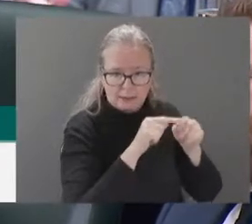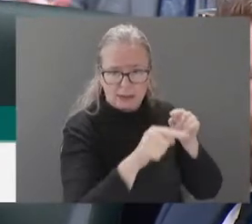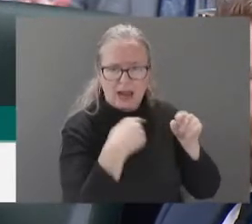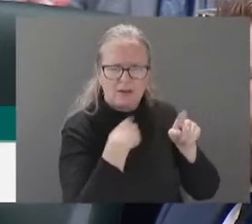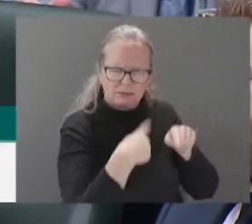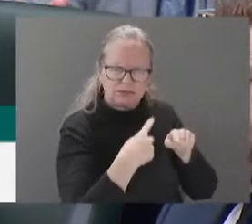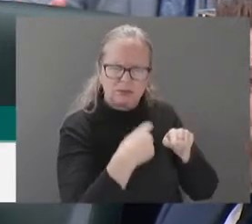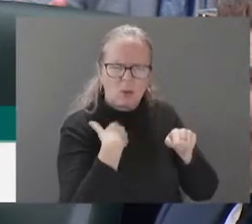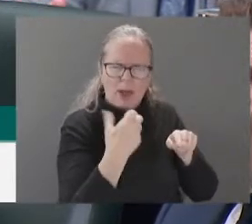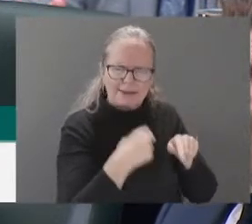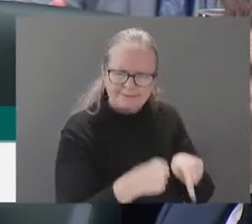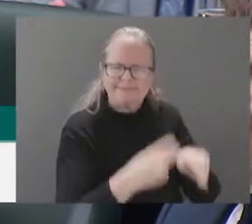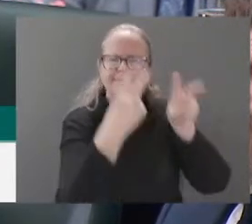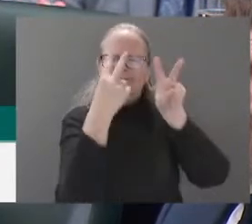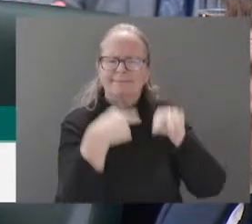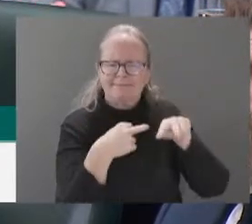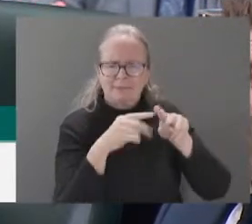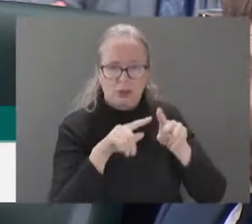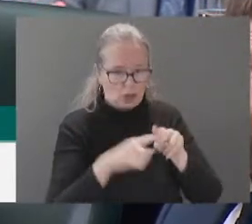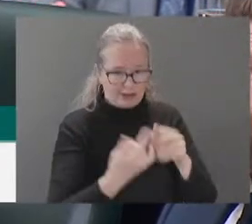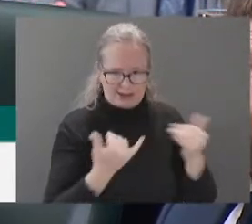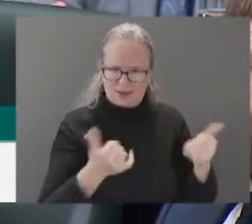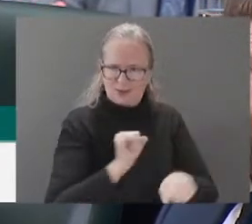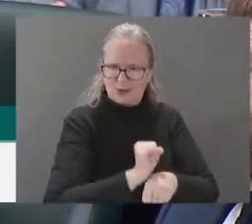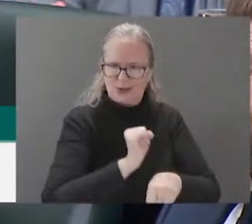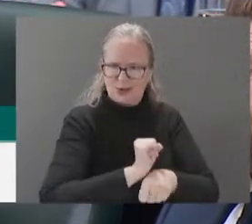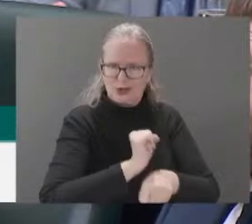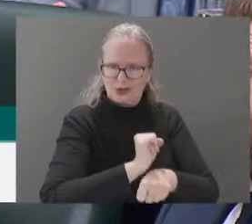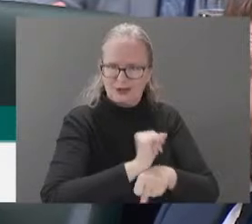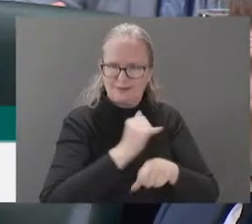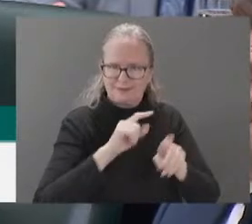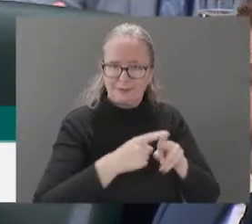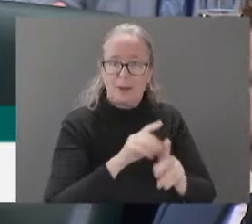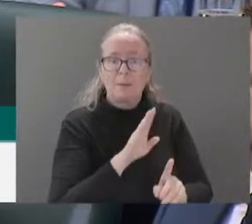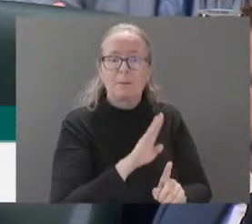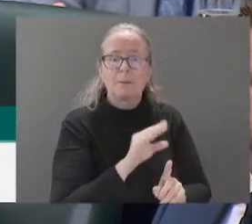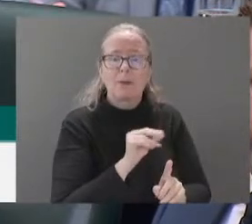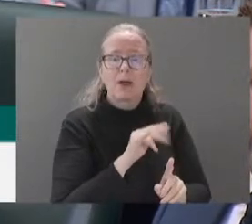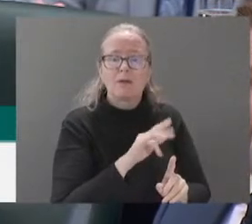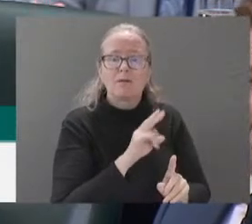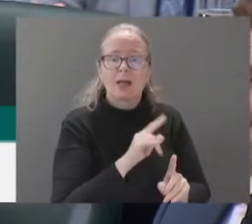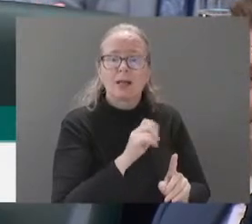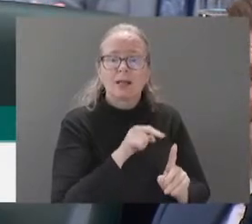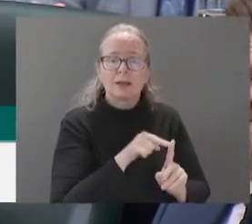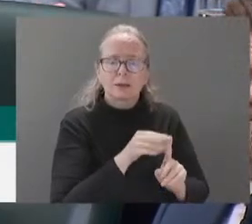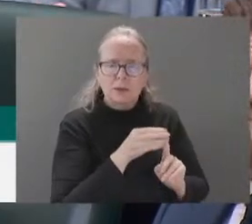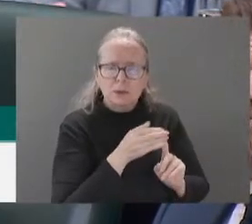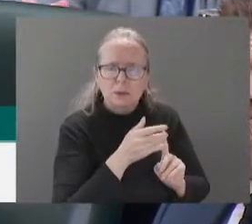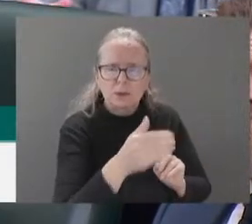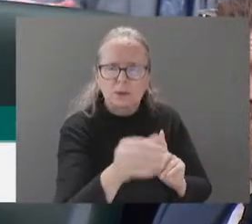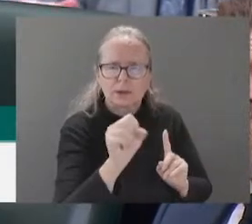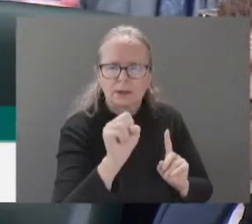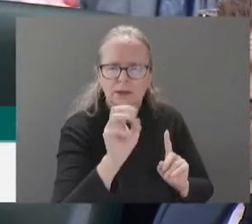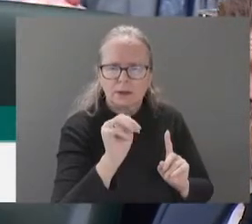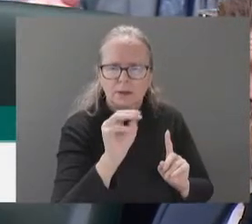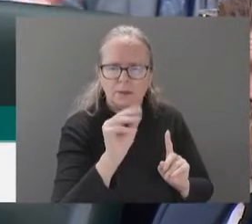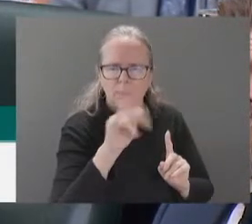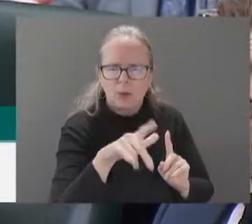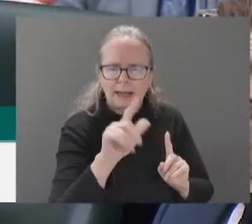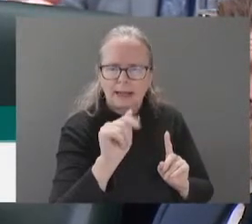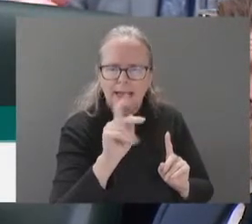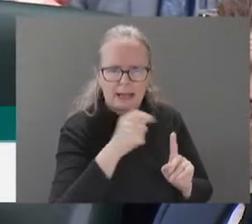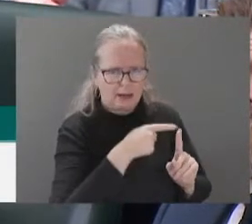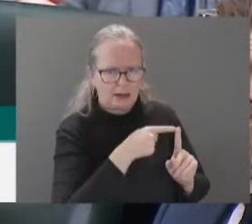as well as from Bonnyville to Smoky Lake we're actually designing passing lanes because obviously Mr Speaker there's tremendous amount of oil and gas activity in northeastern